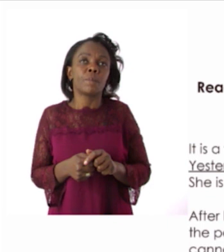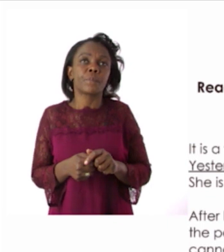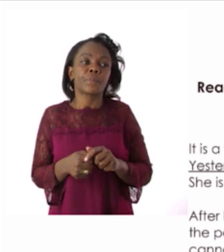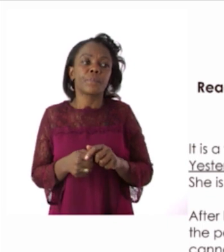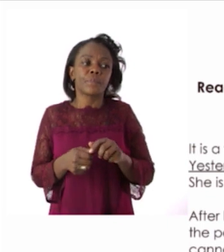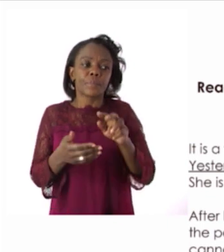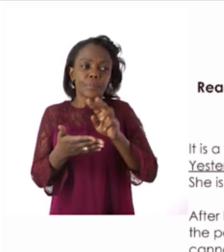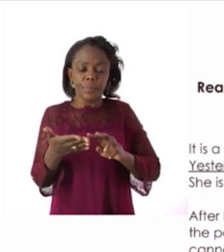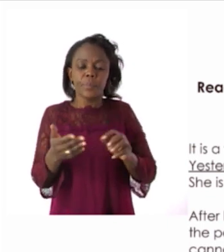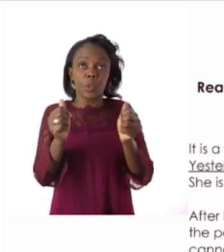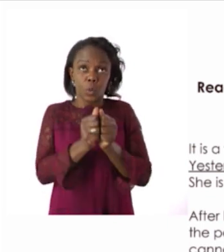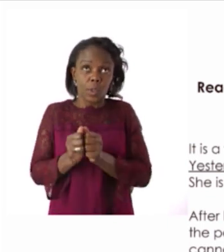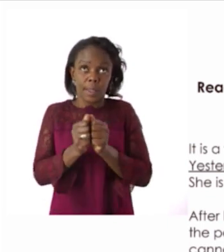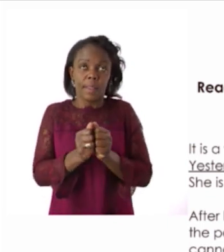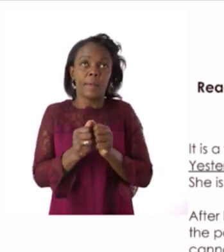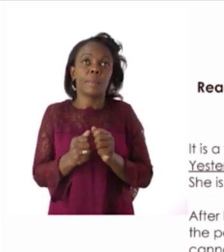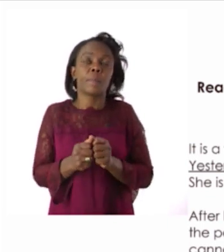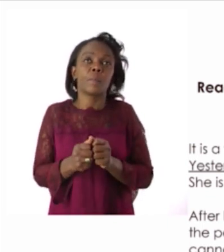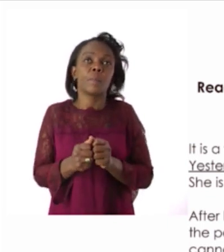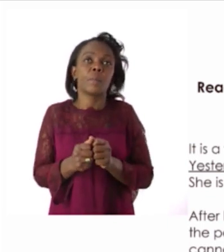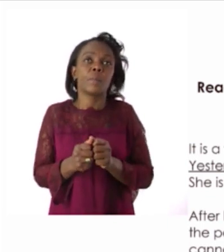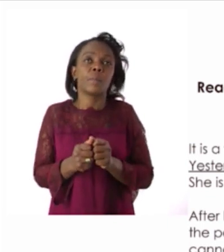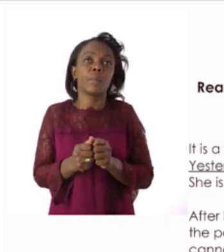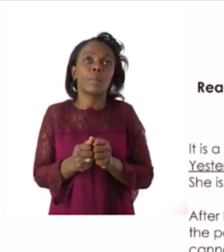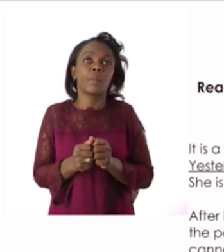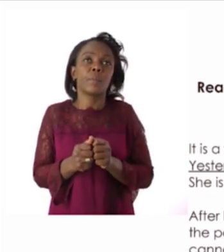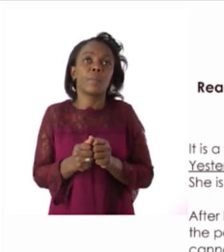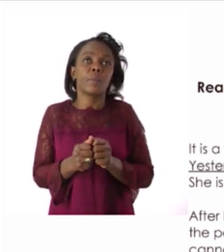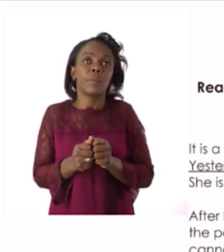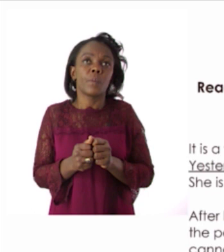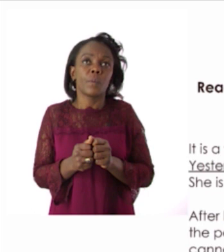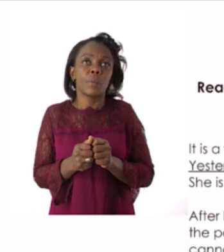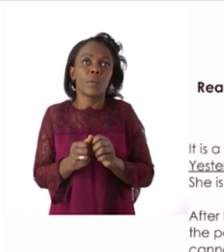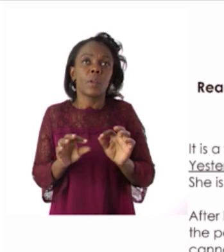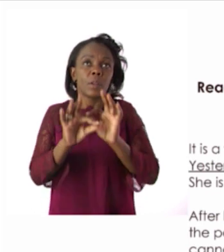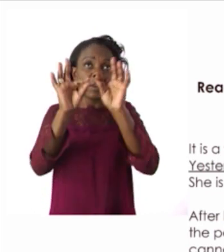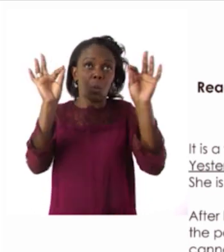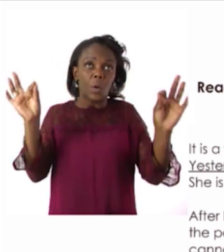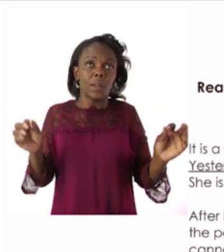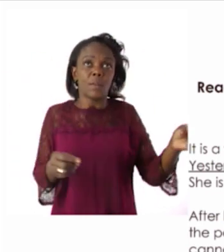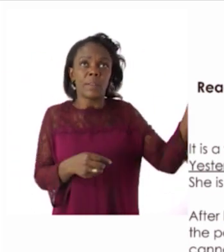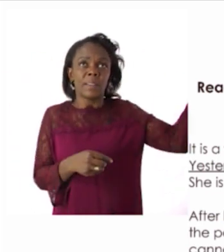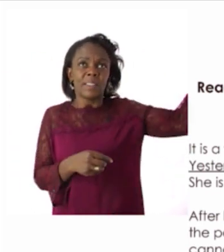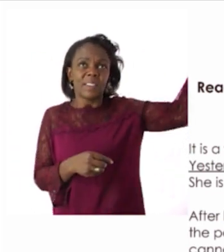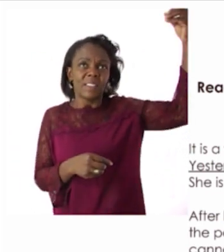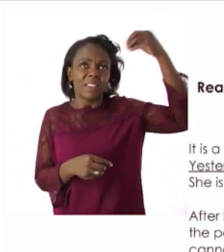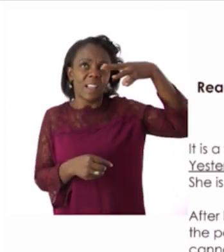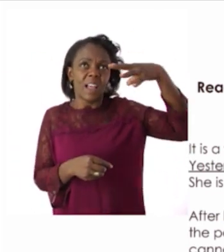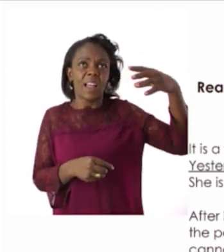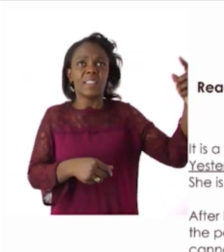it through, and then after that, there is something new that we are going to learn in this passage. We are going to learn